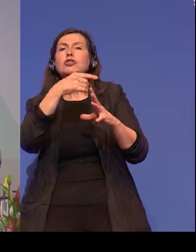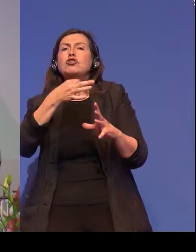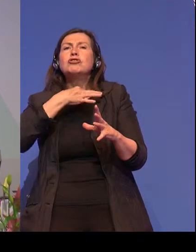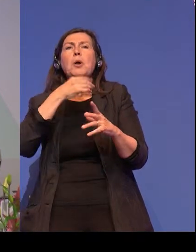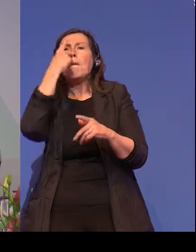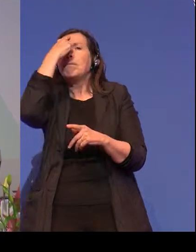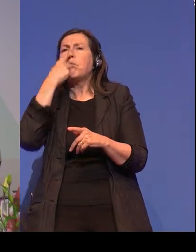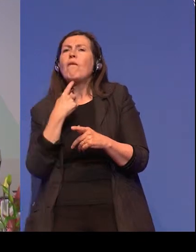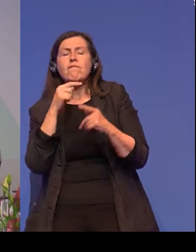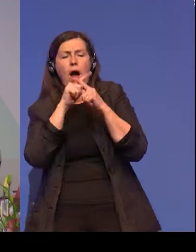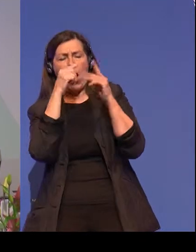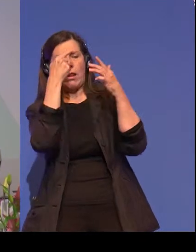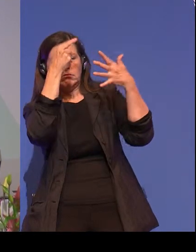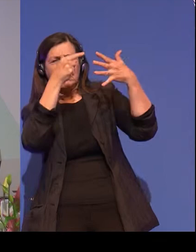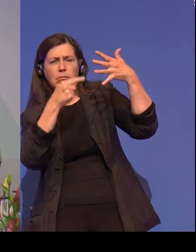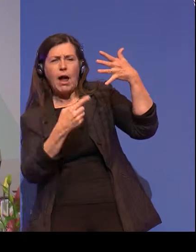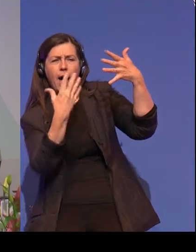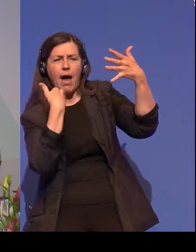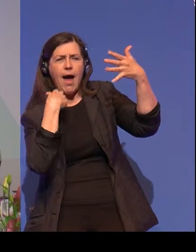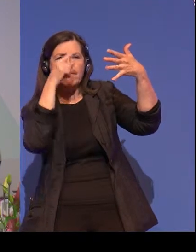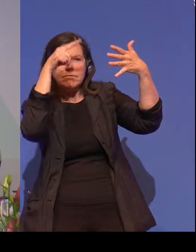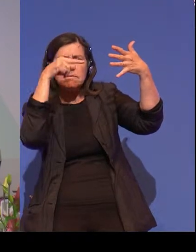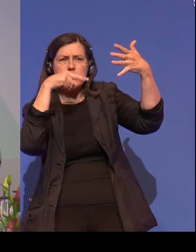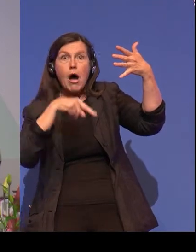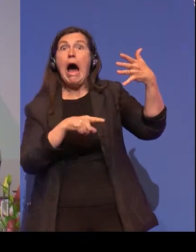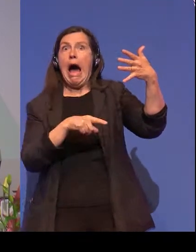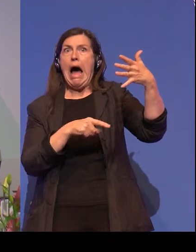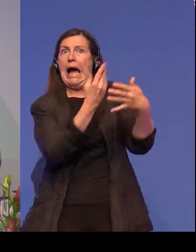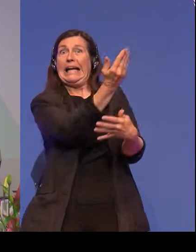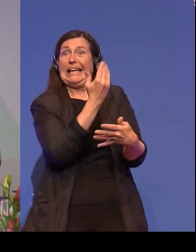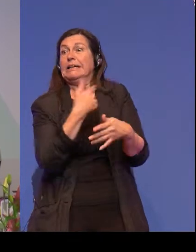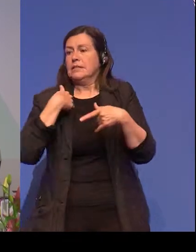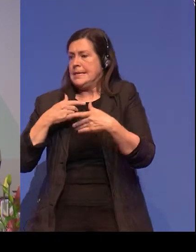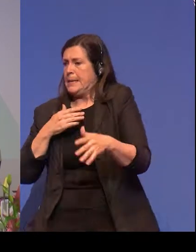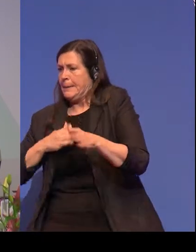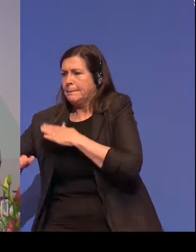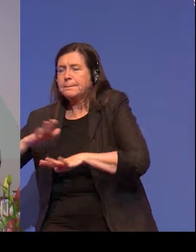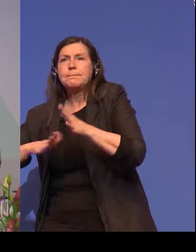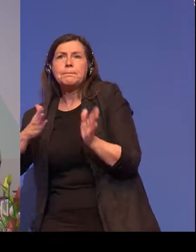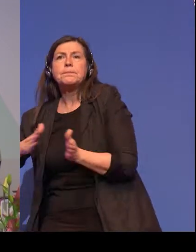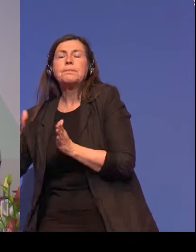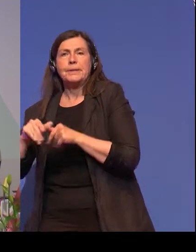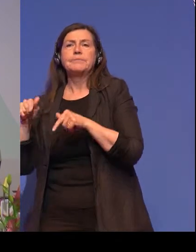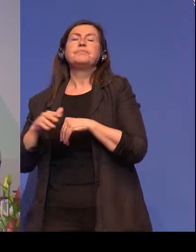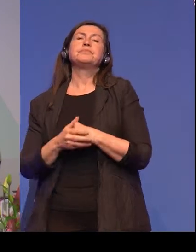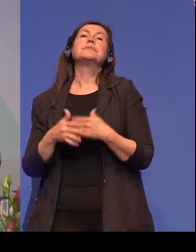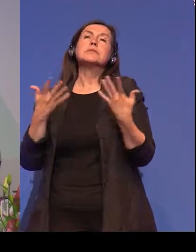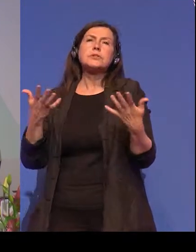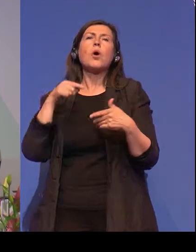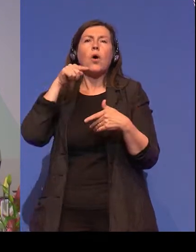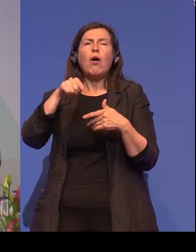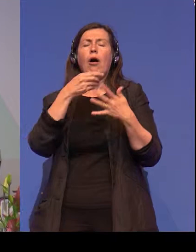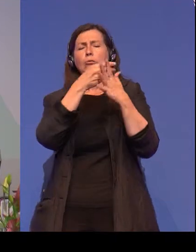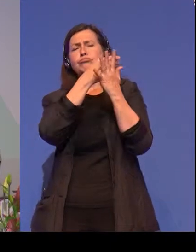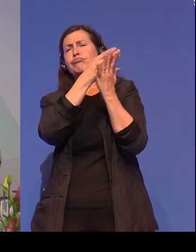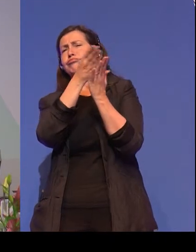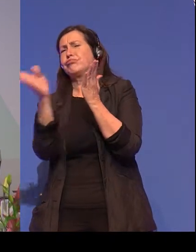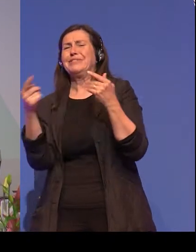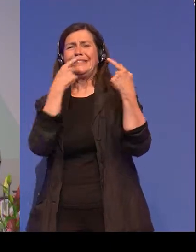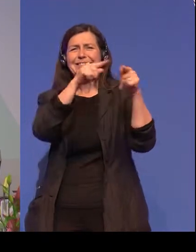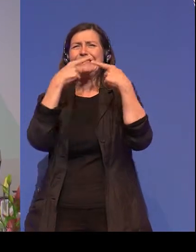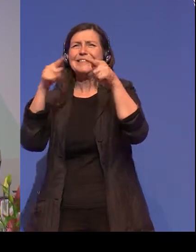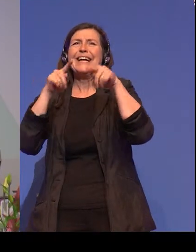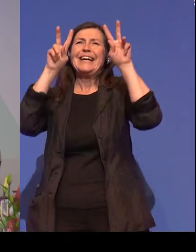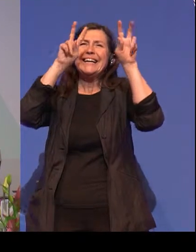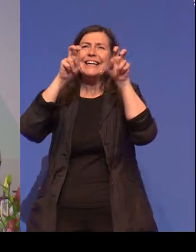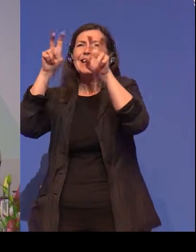resilience planning and investments. They also presented and discussed a range of issues, from the